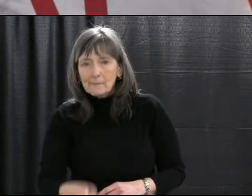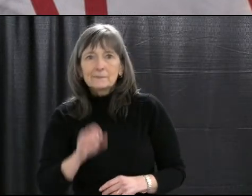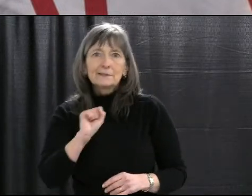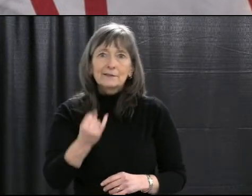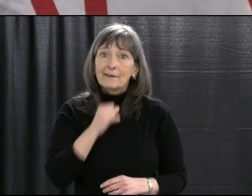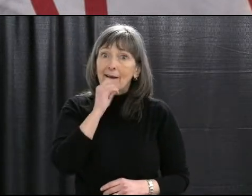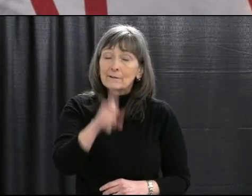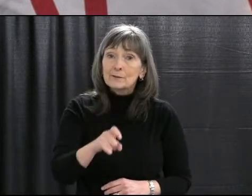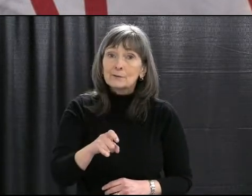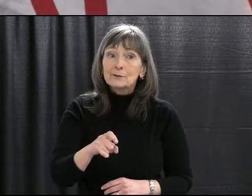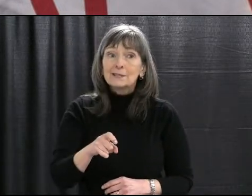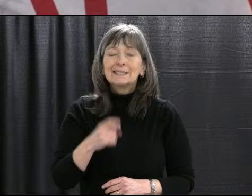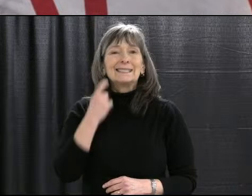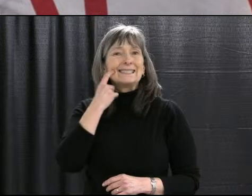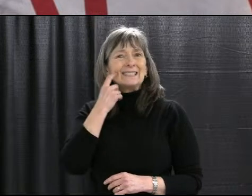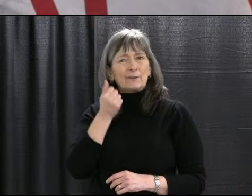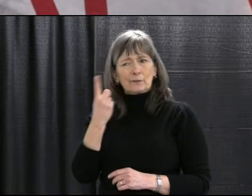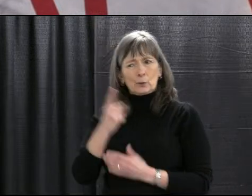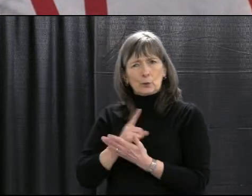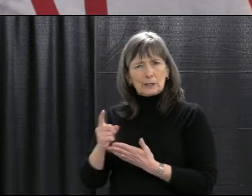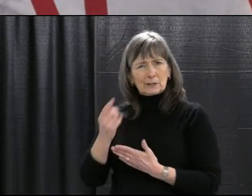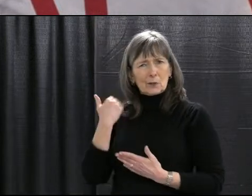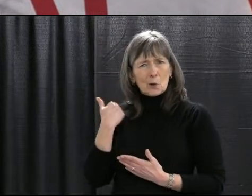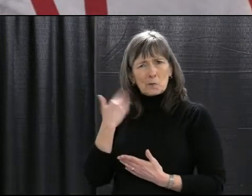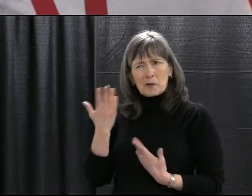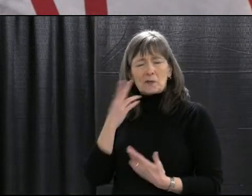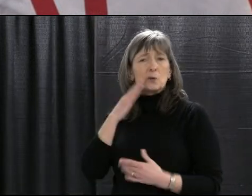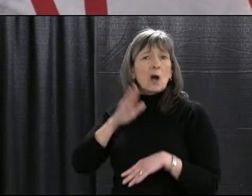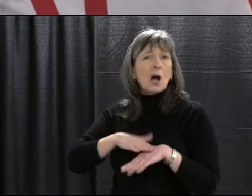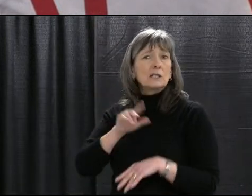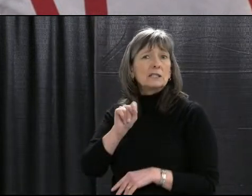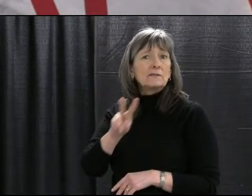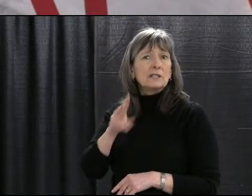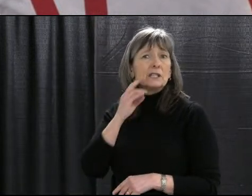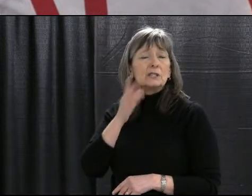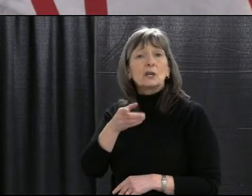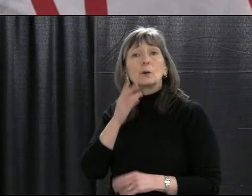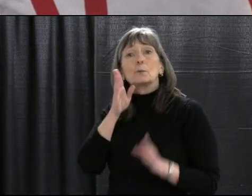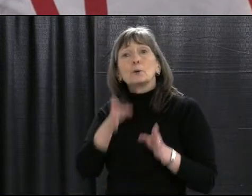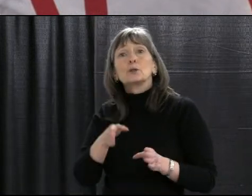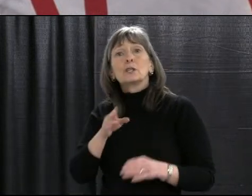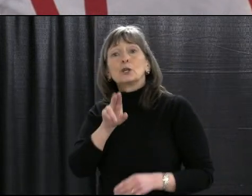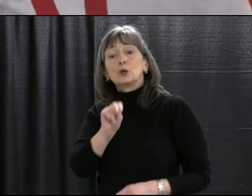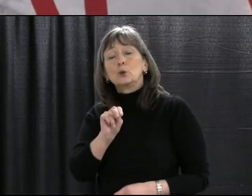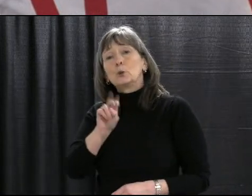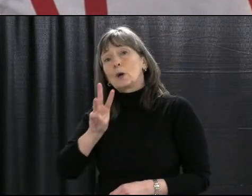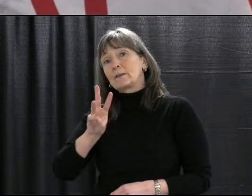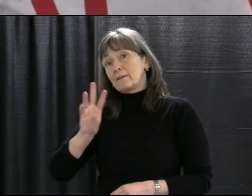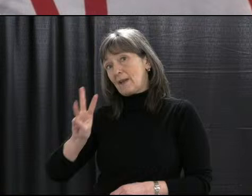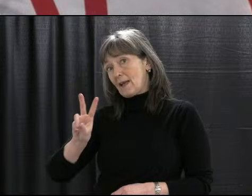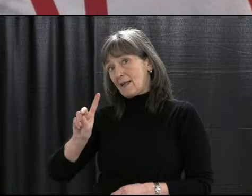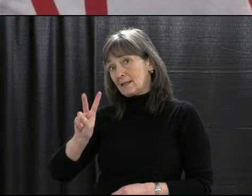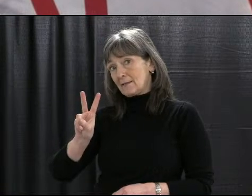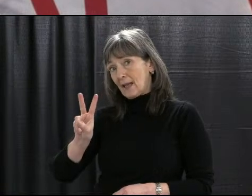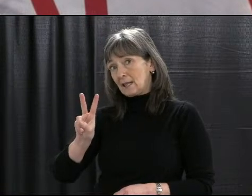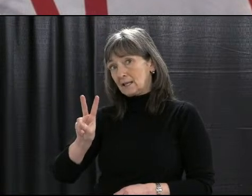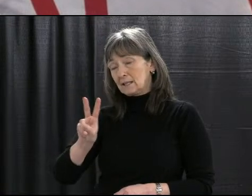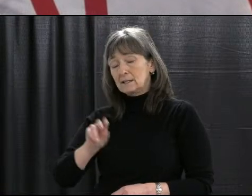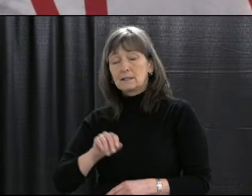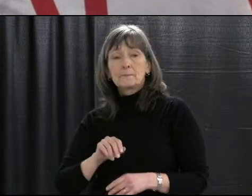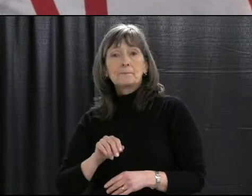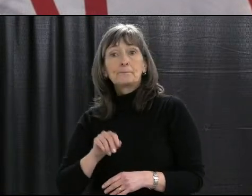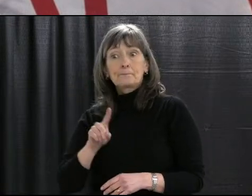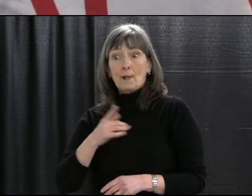ago, you'll remember that there was a story in the media about a patient in New West Valley who is alive